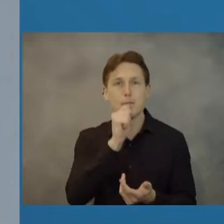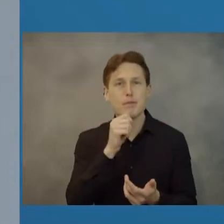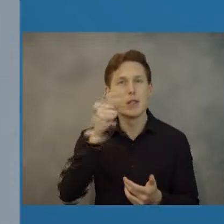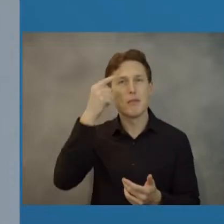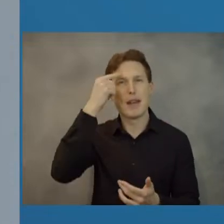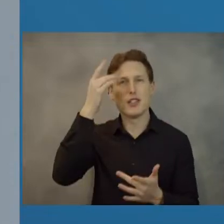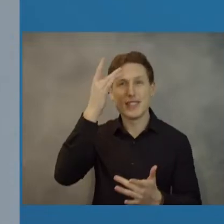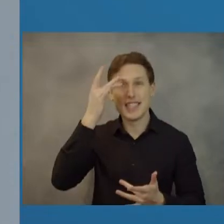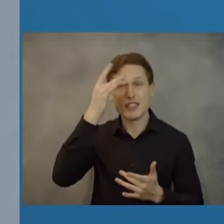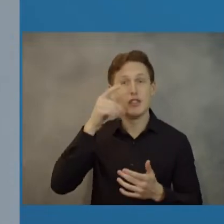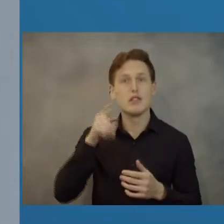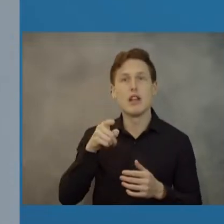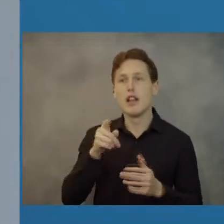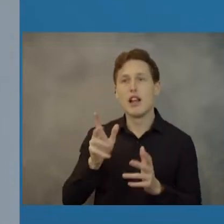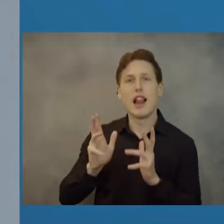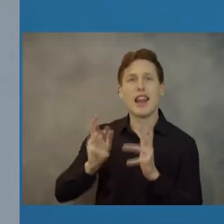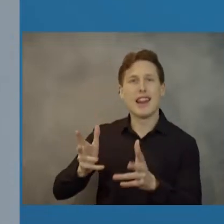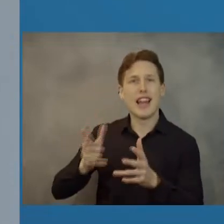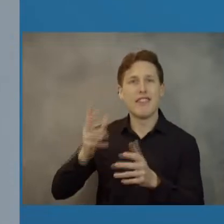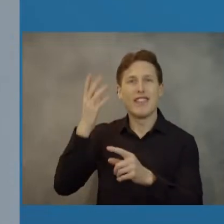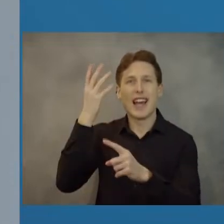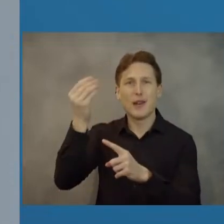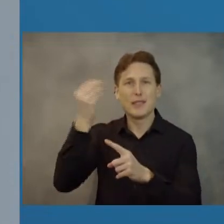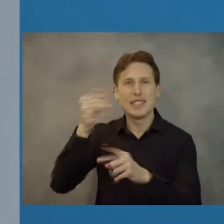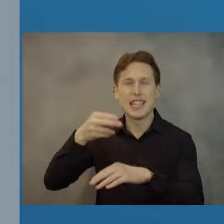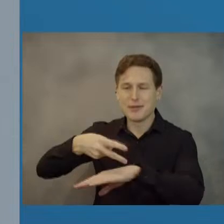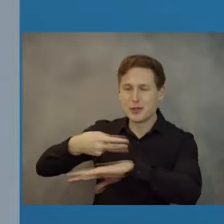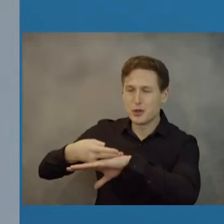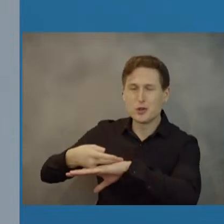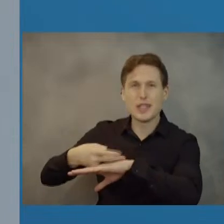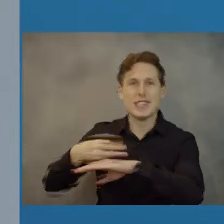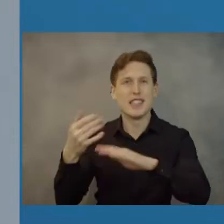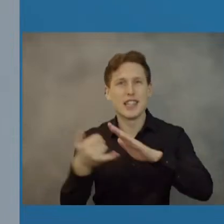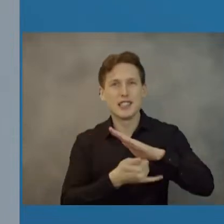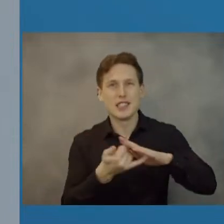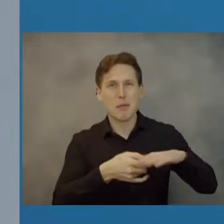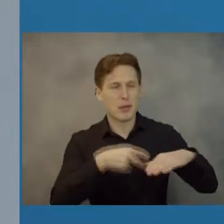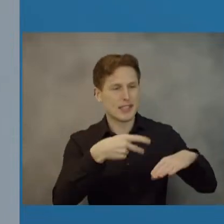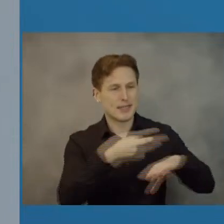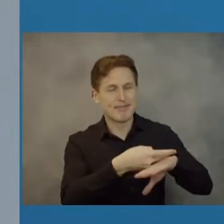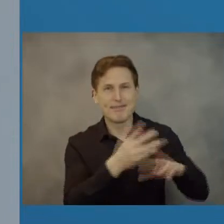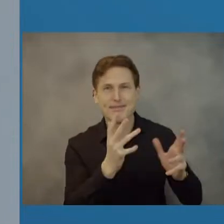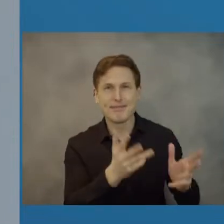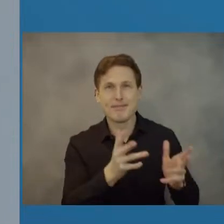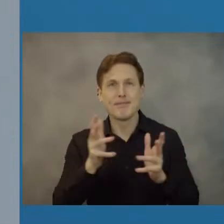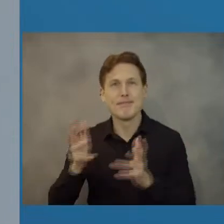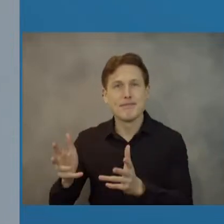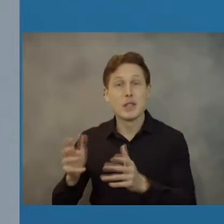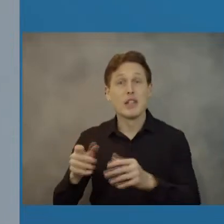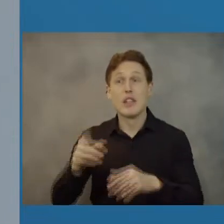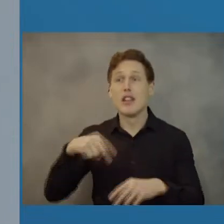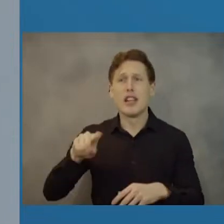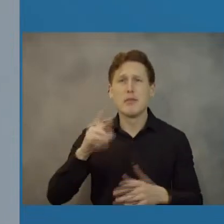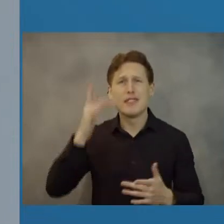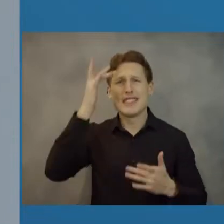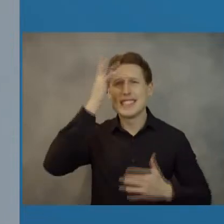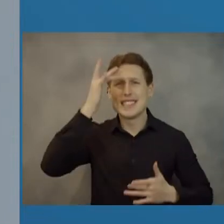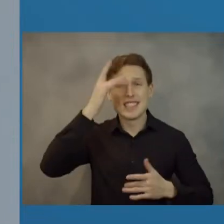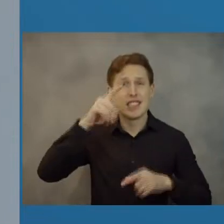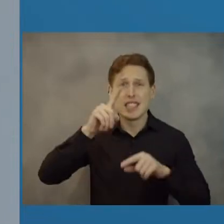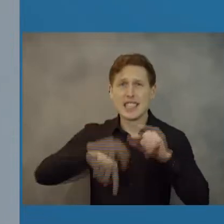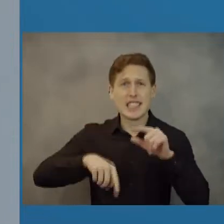who pose a risk themselves and others, but also those who are too sick to secure proper health